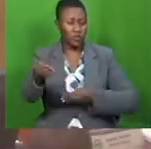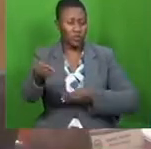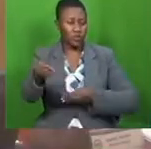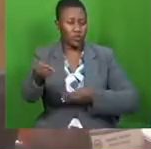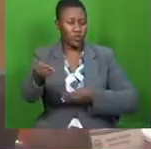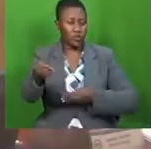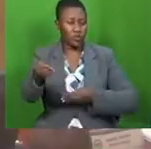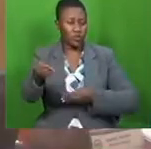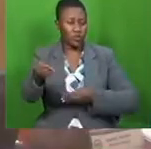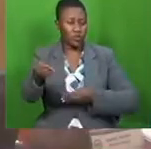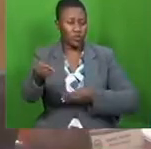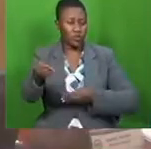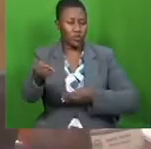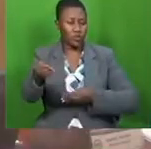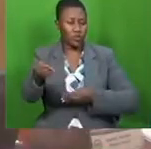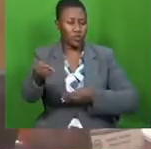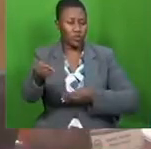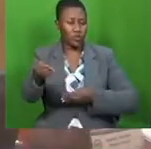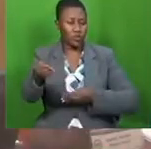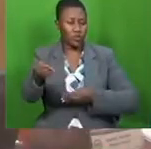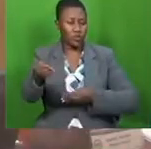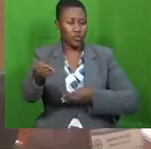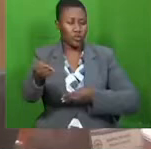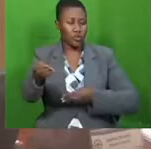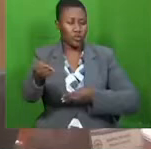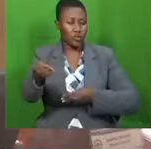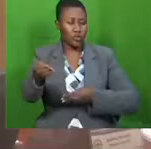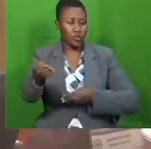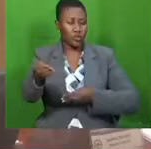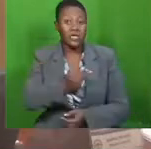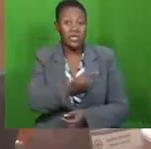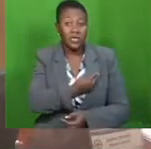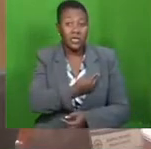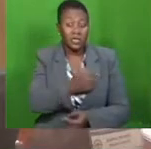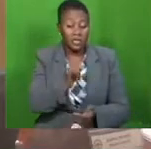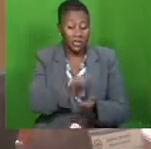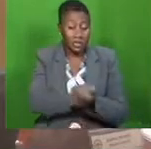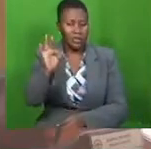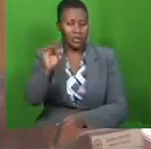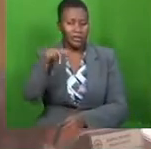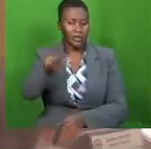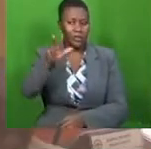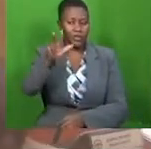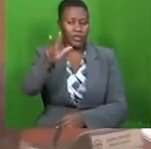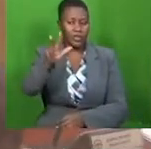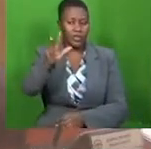G 17.7 billion. On also Biden on also there be getting 12 billion.